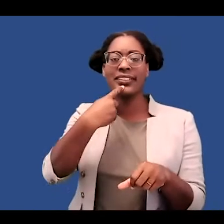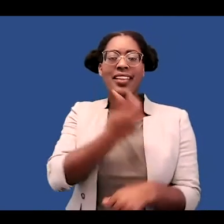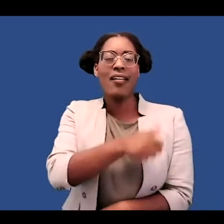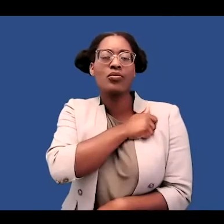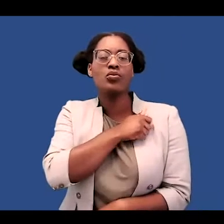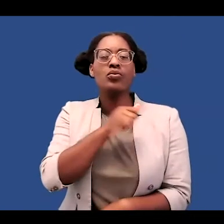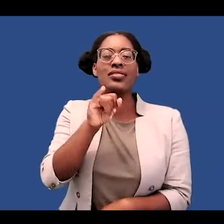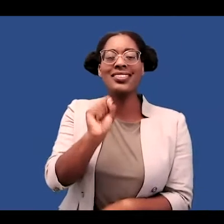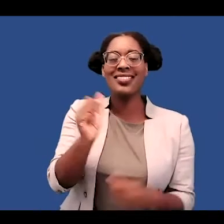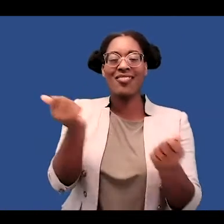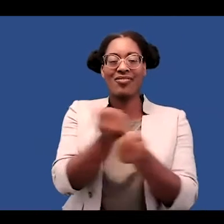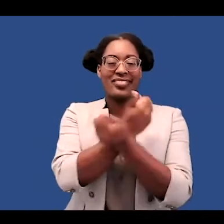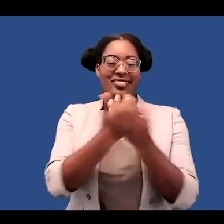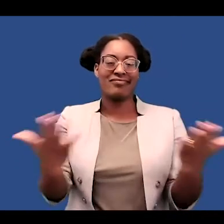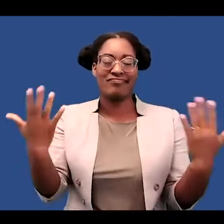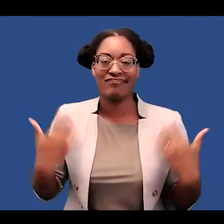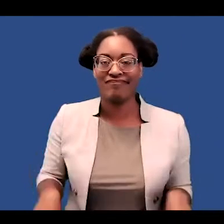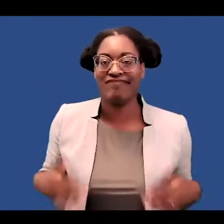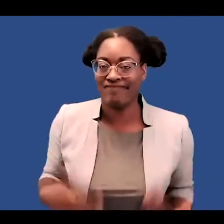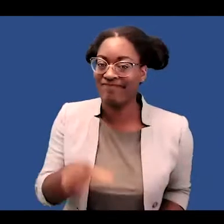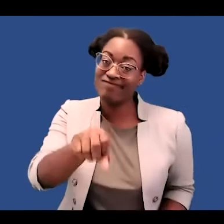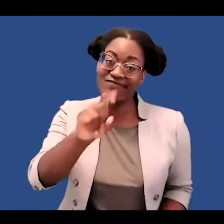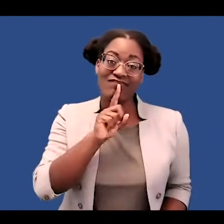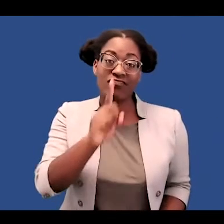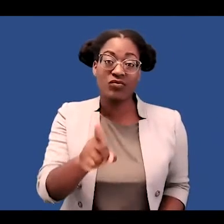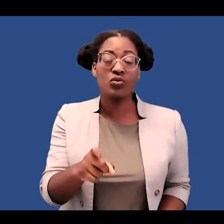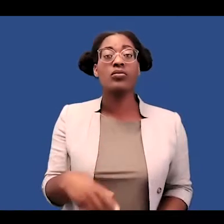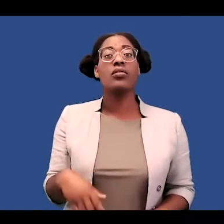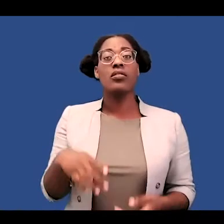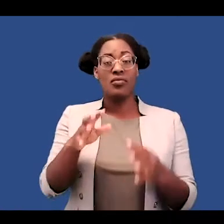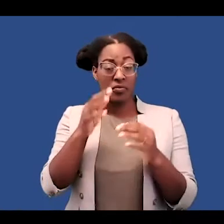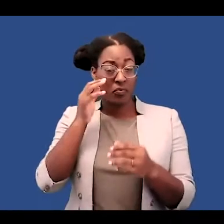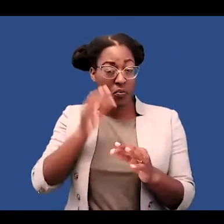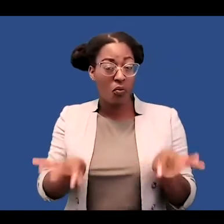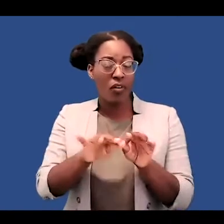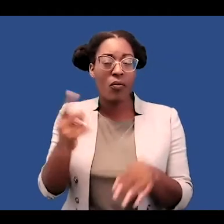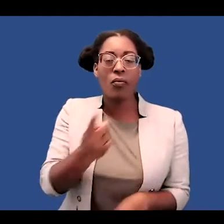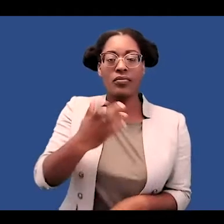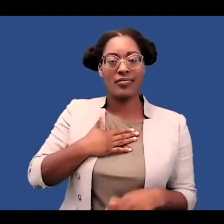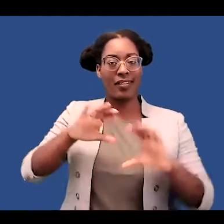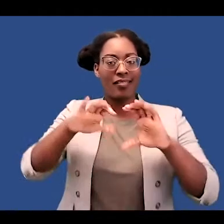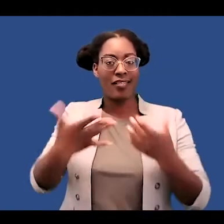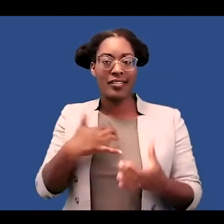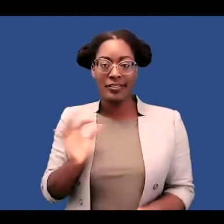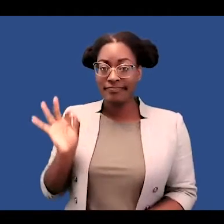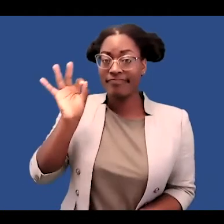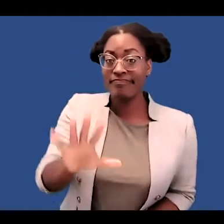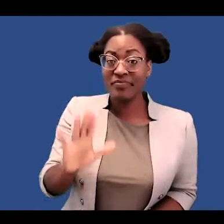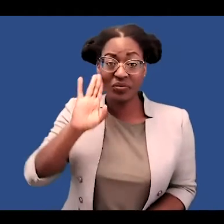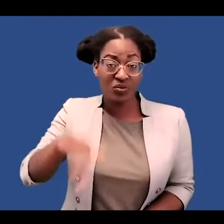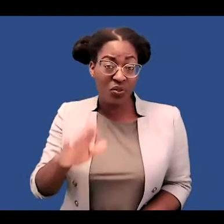after years, or maybe this is your first time, remember, you're going to drop the hoop. We're going to leave all our reservations at